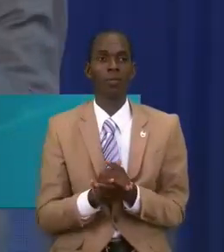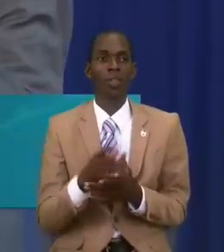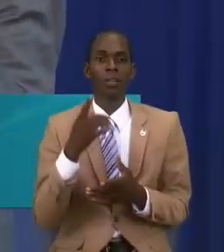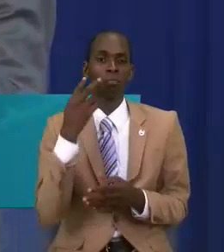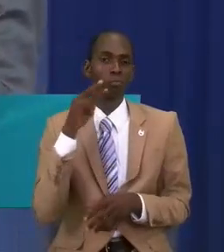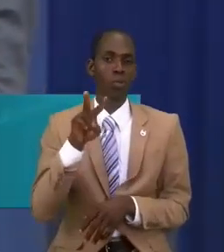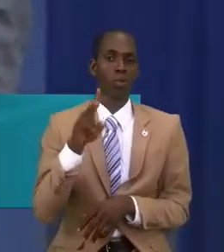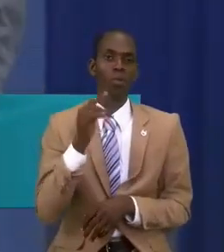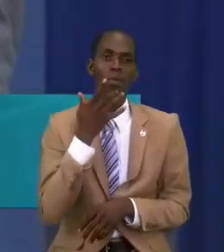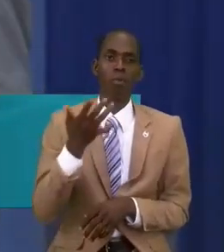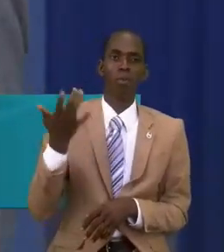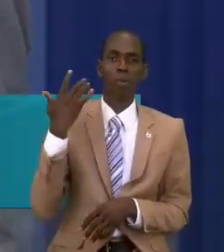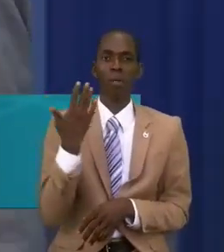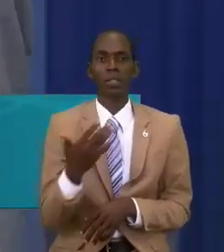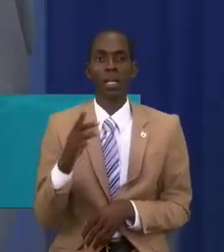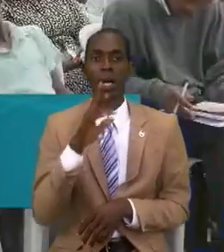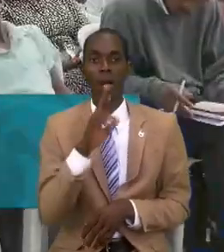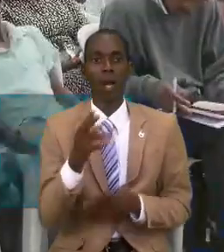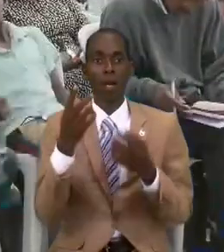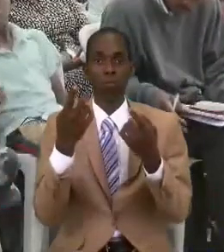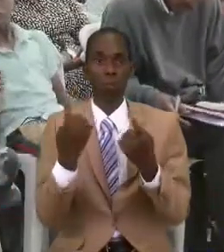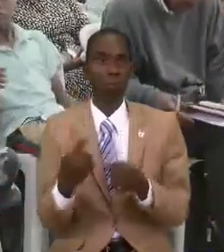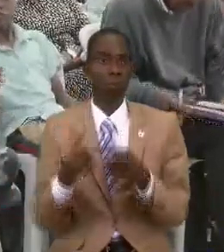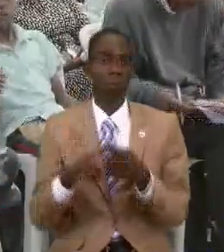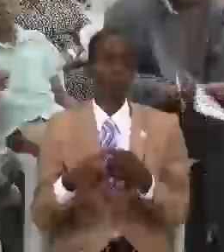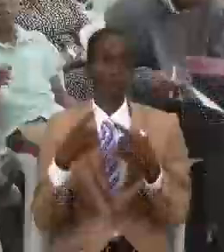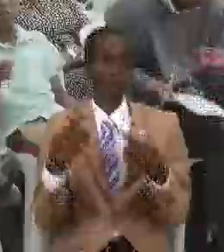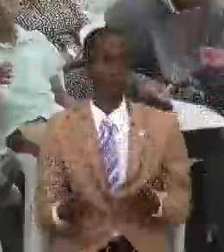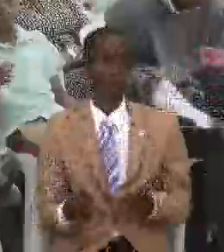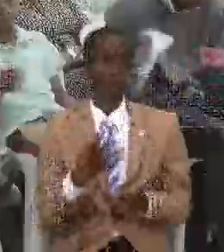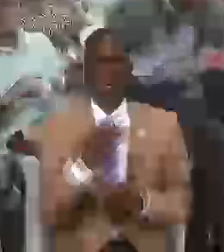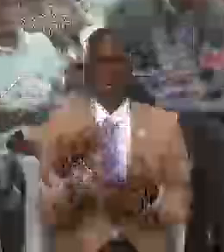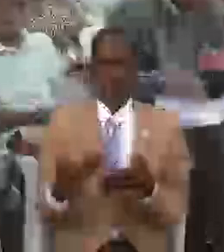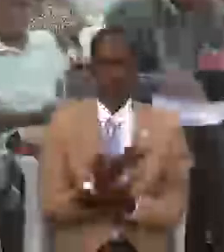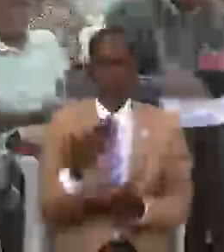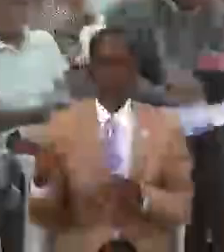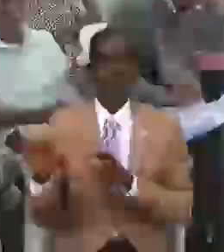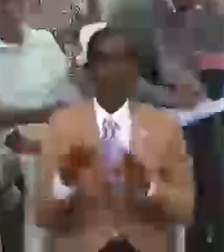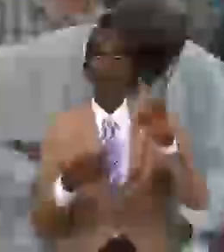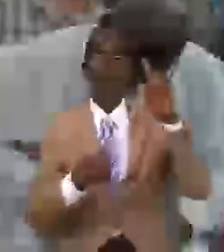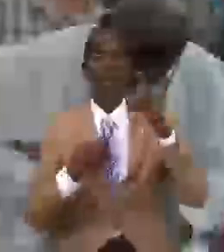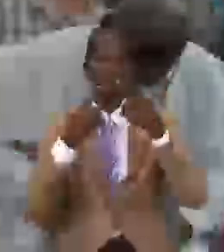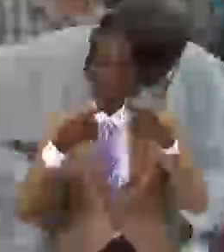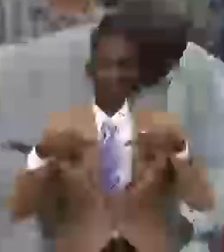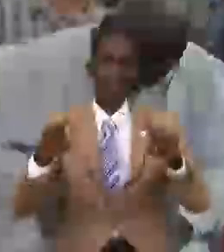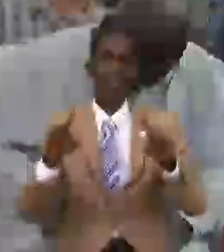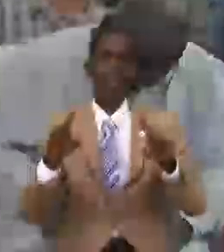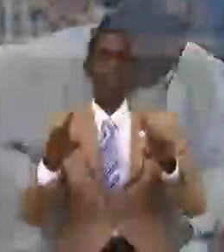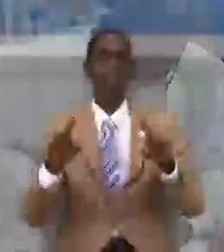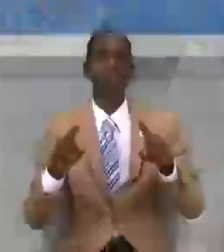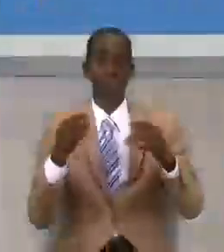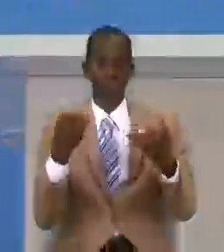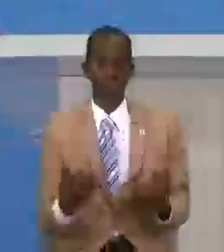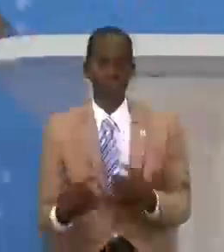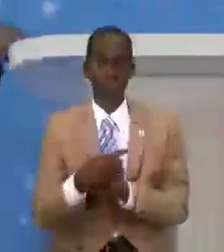new things do I declare. This day, new things. Amen. And this week,